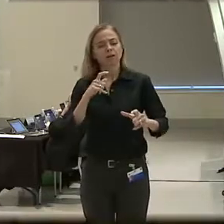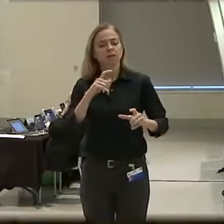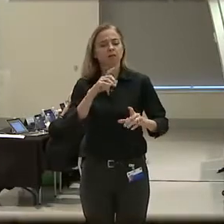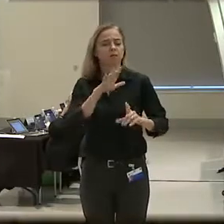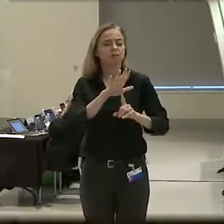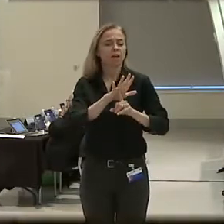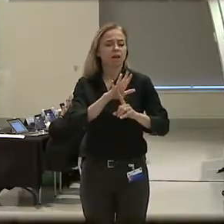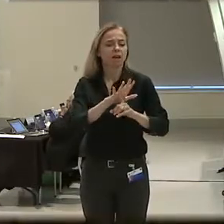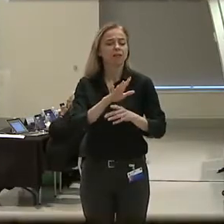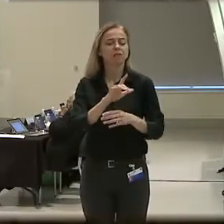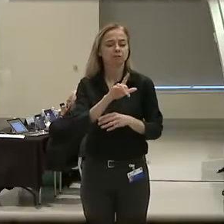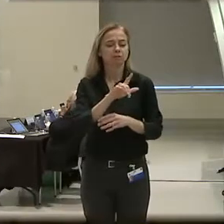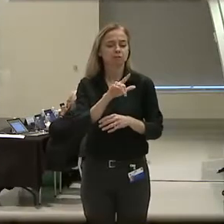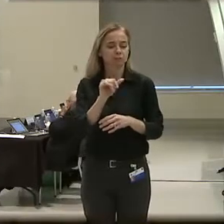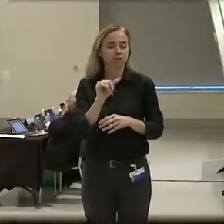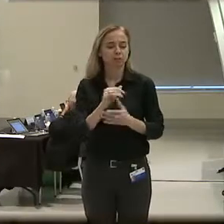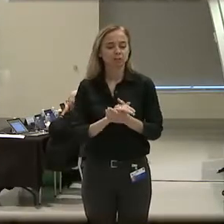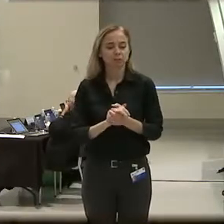Bears.